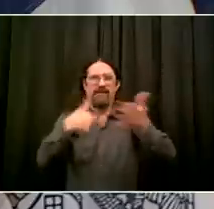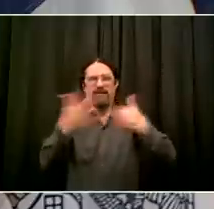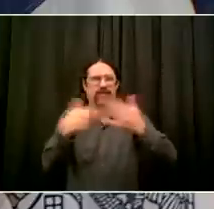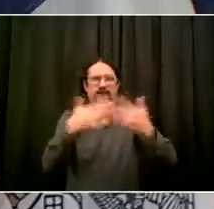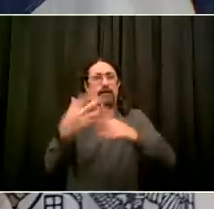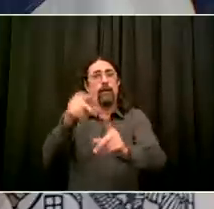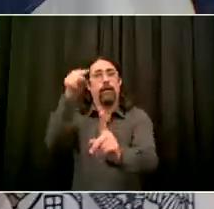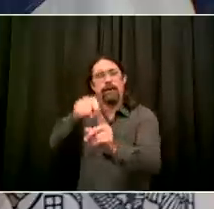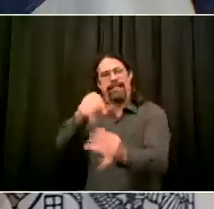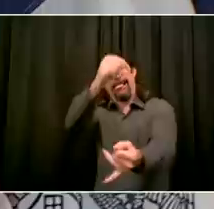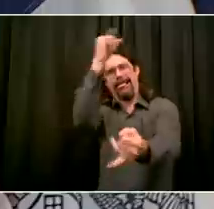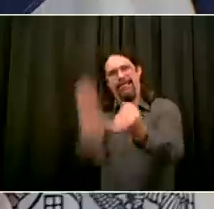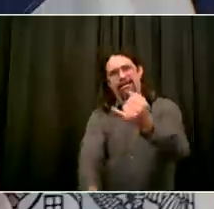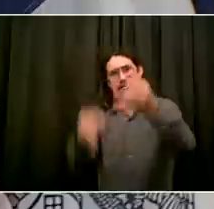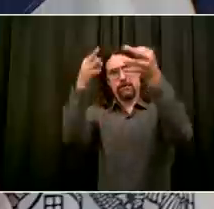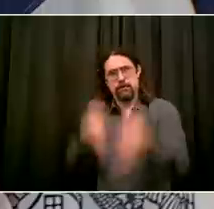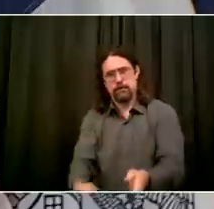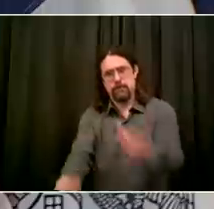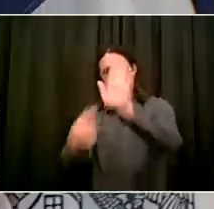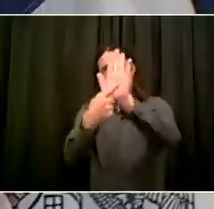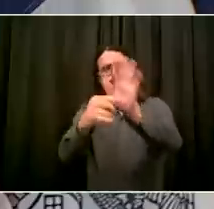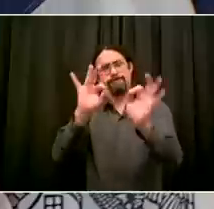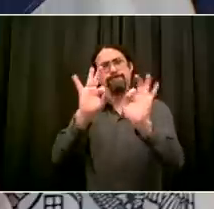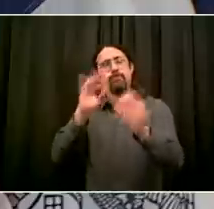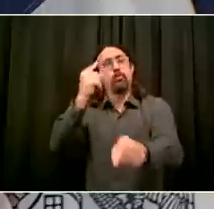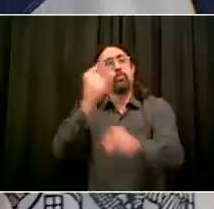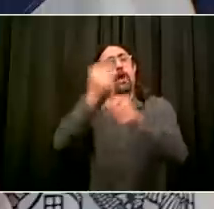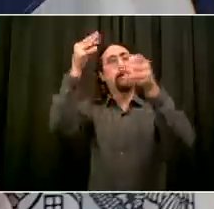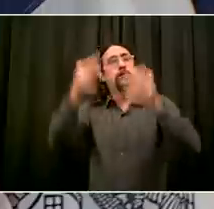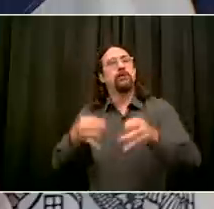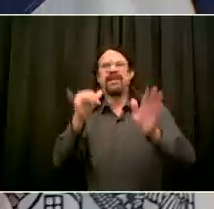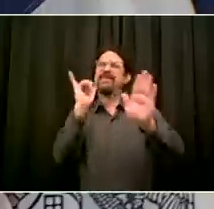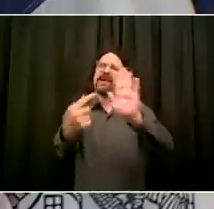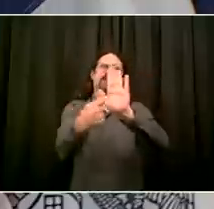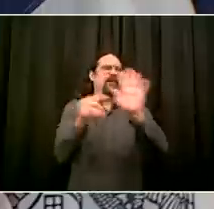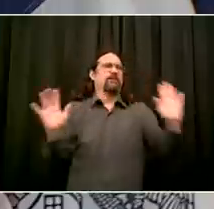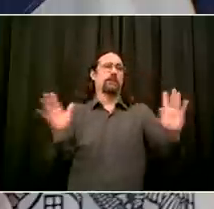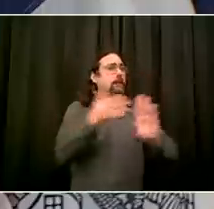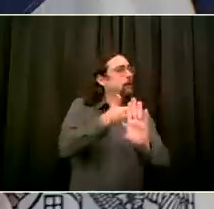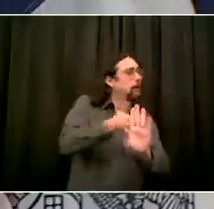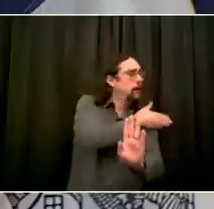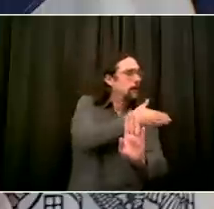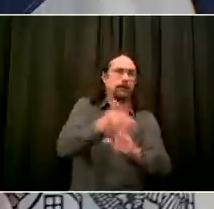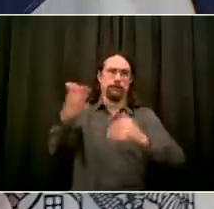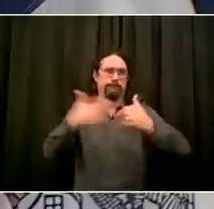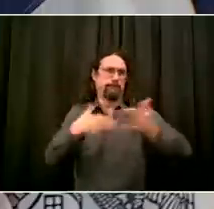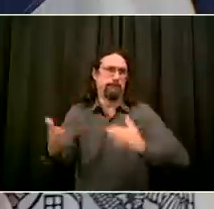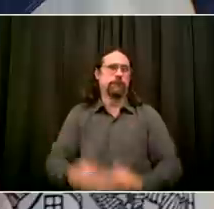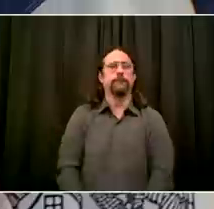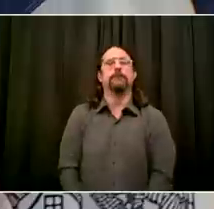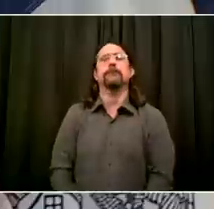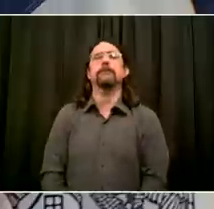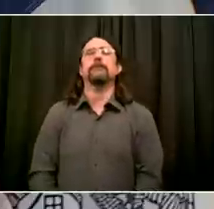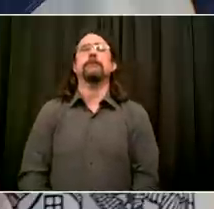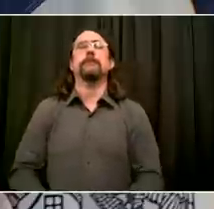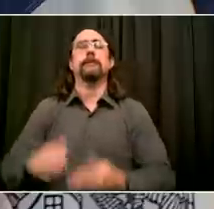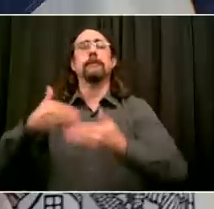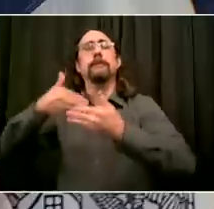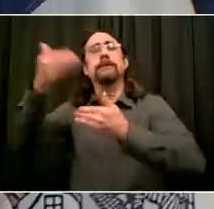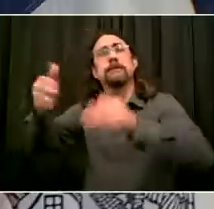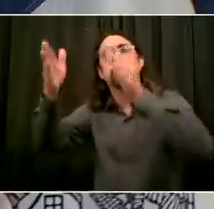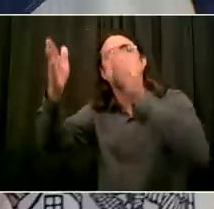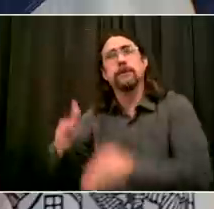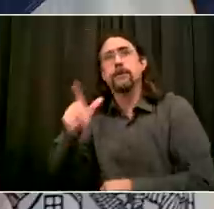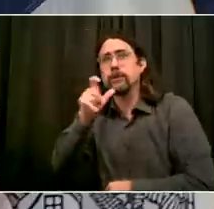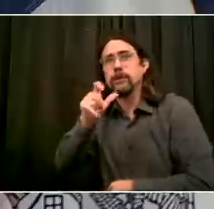enforcement. And I know yesterday the governor made light of the amount of enforcement that New York City has been doing.